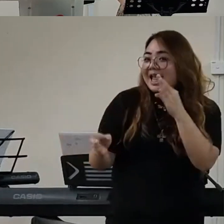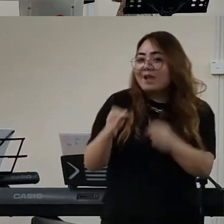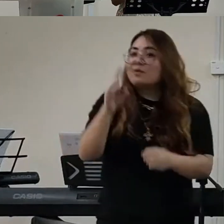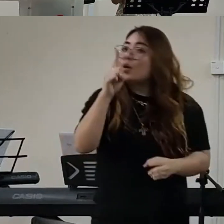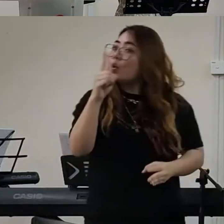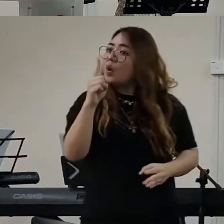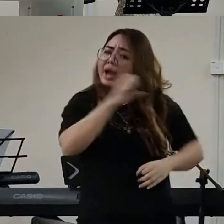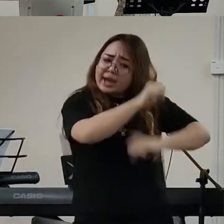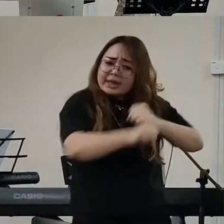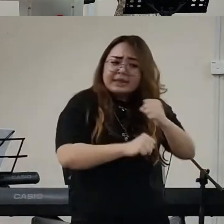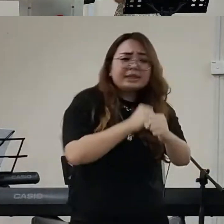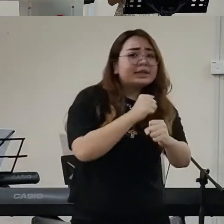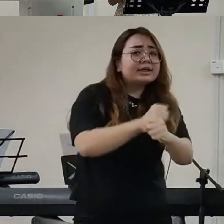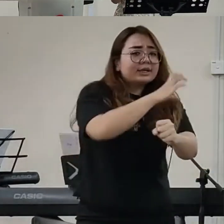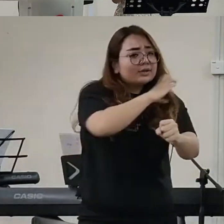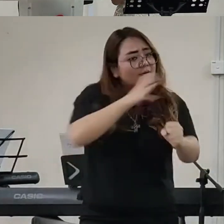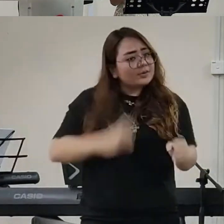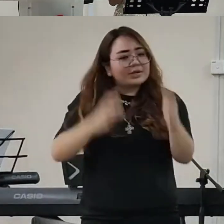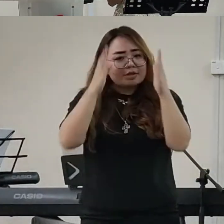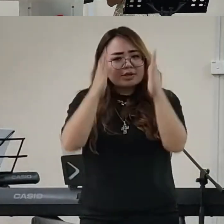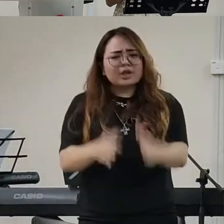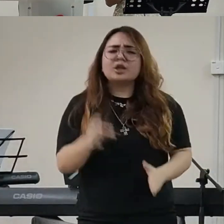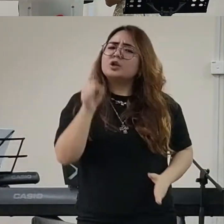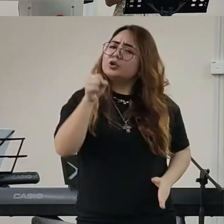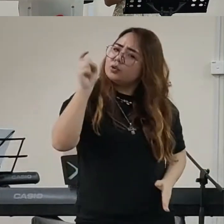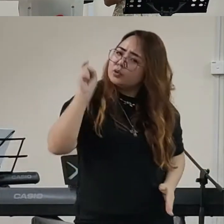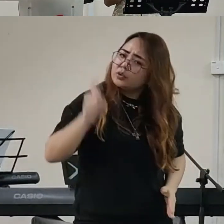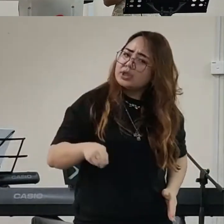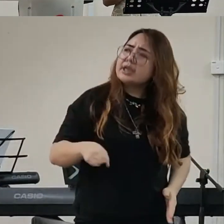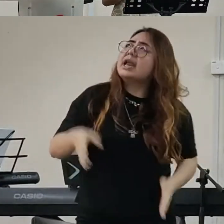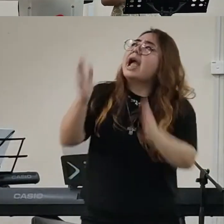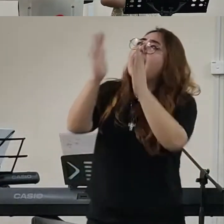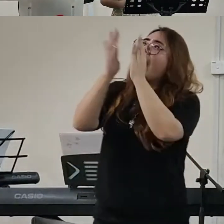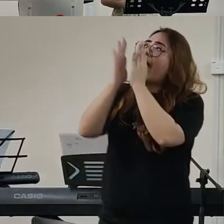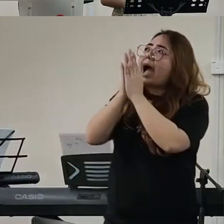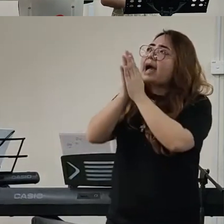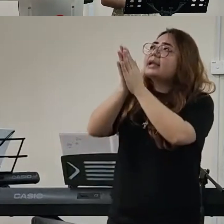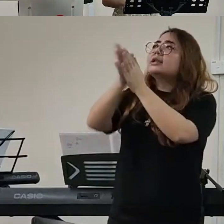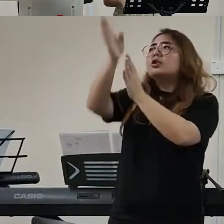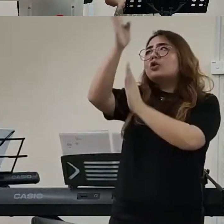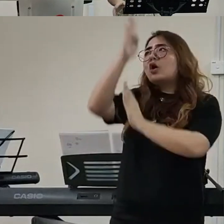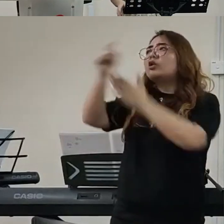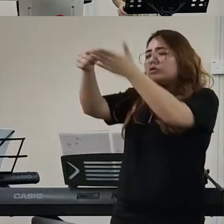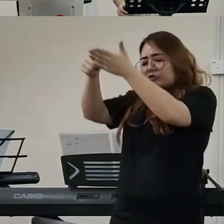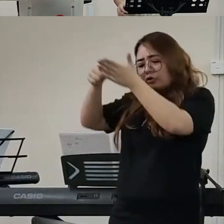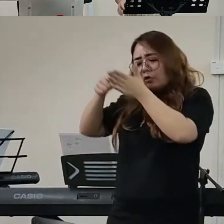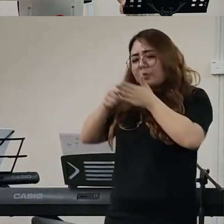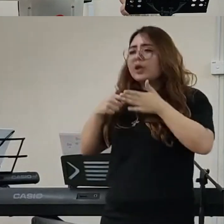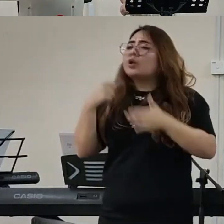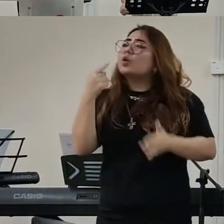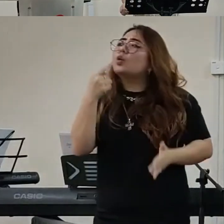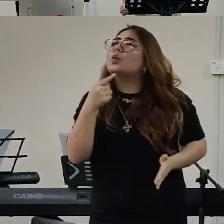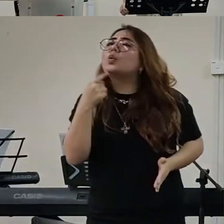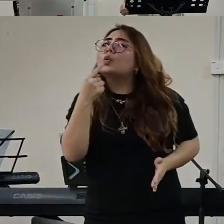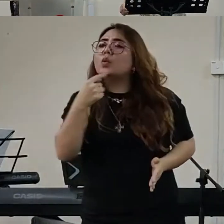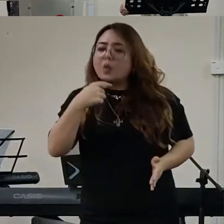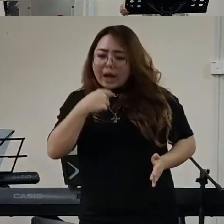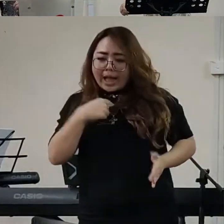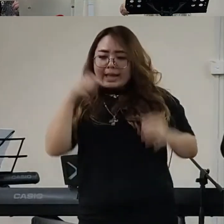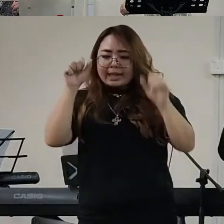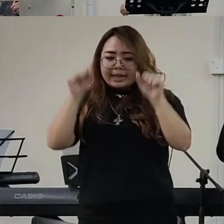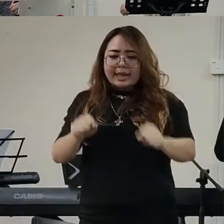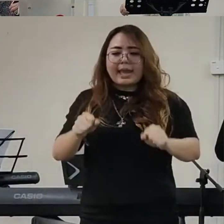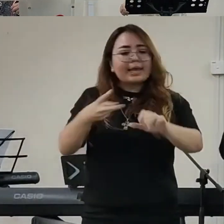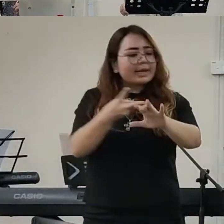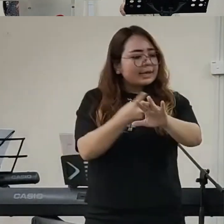already, it's time for you to seriously say, Lord, show me, Holy Spirit, teach me to be a shepherd. And God is speaking to you this